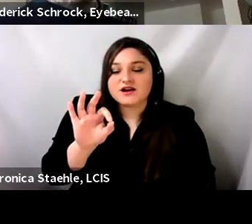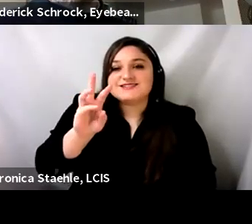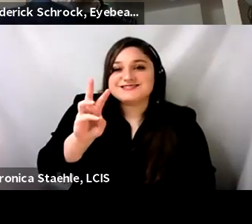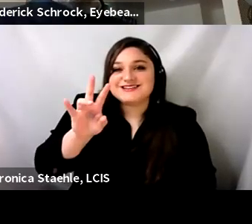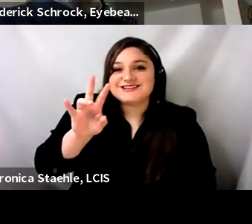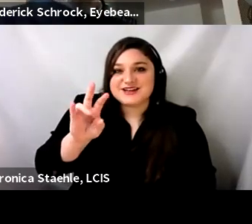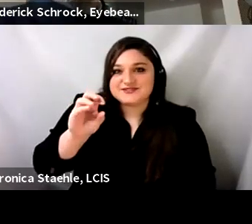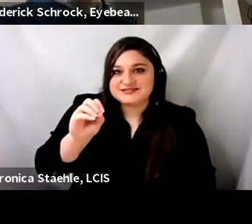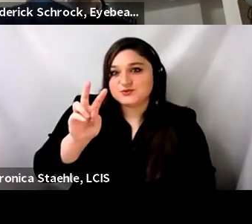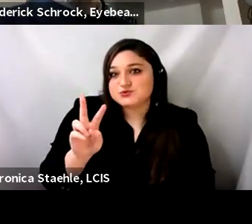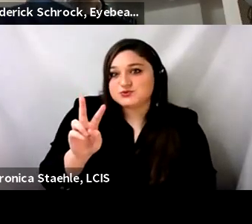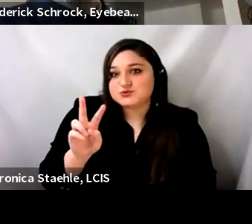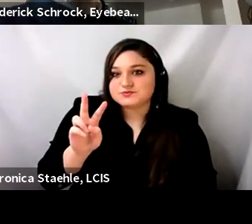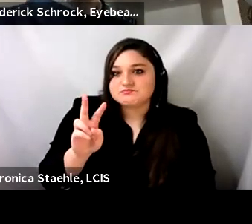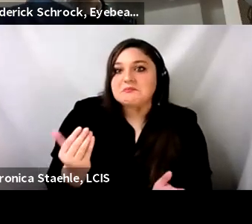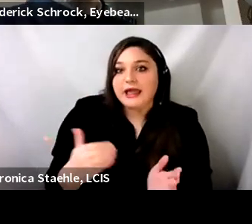917-969-6702. And I'll just say that once more.